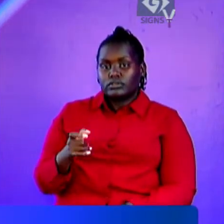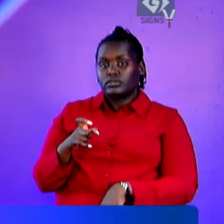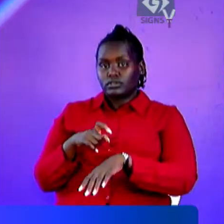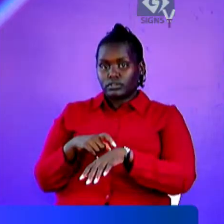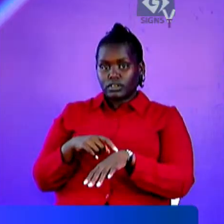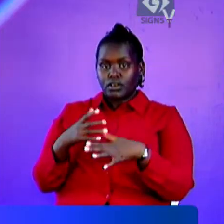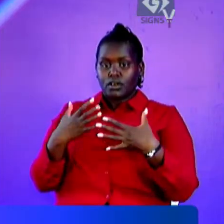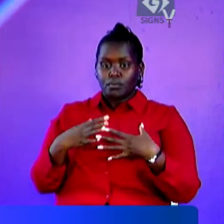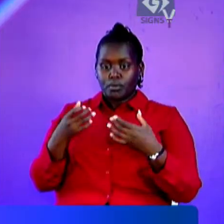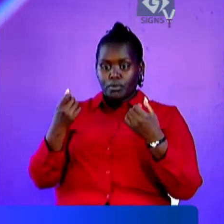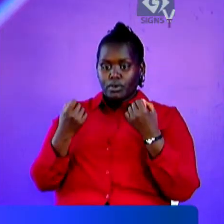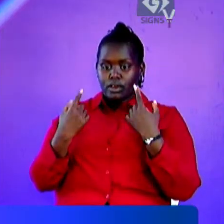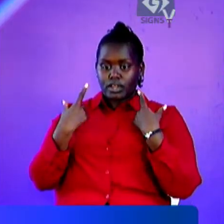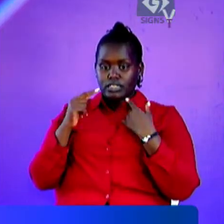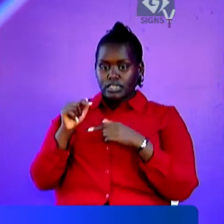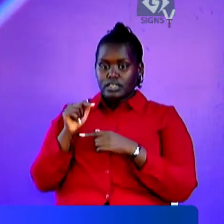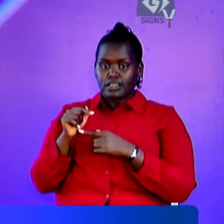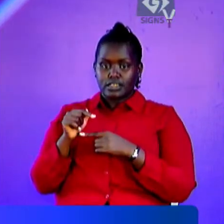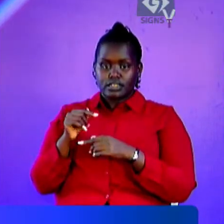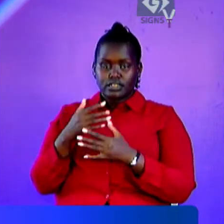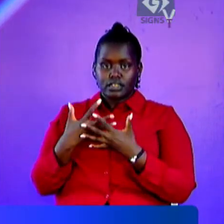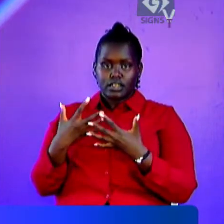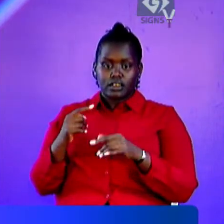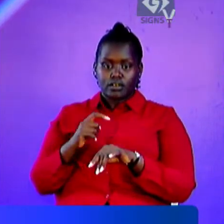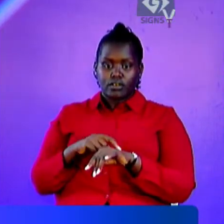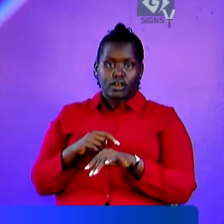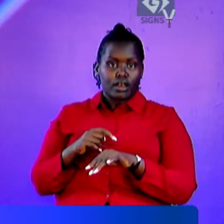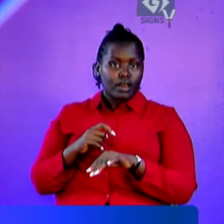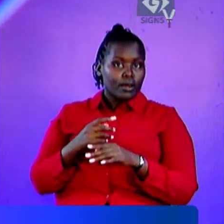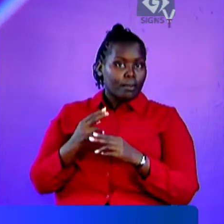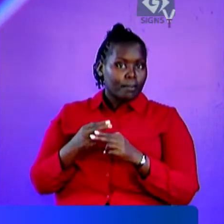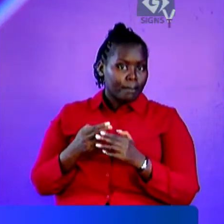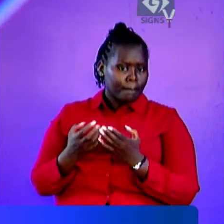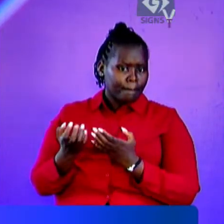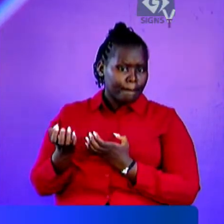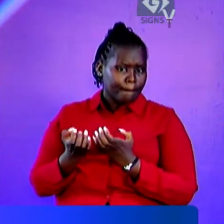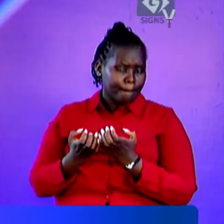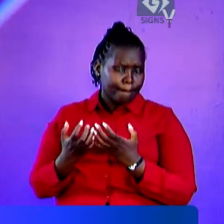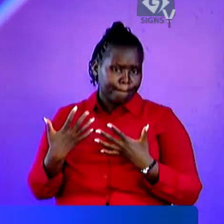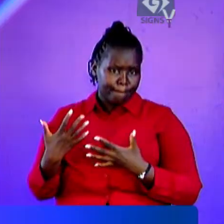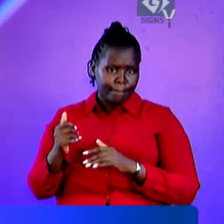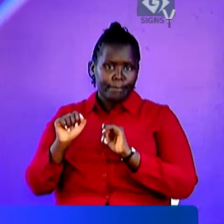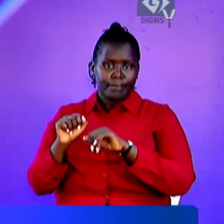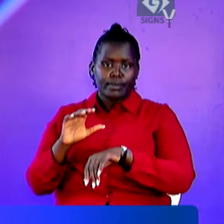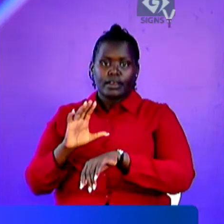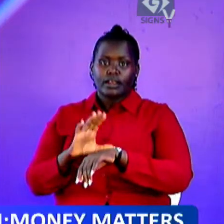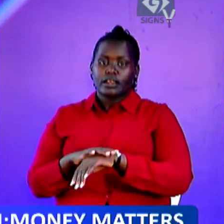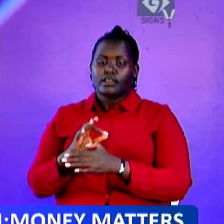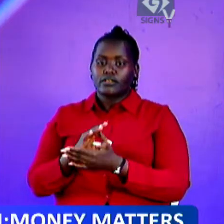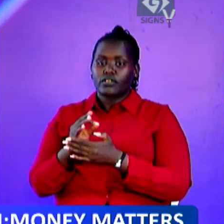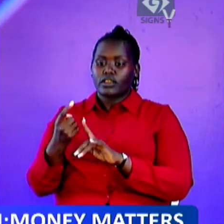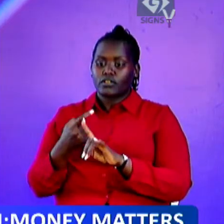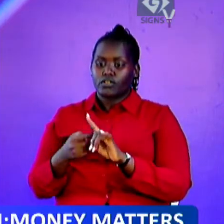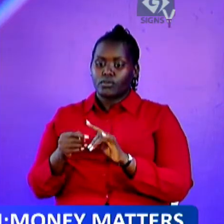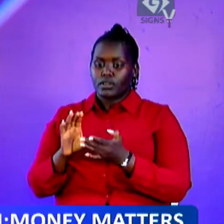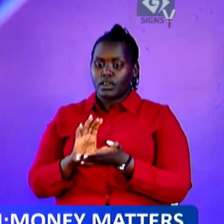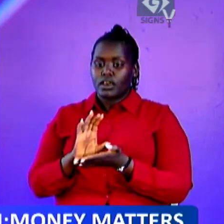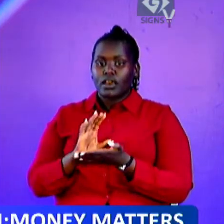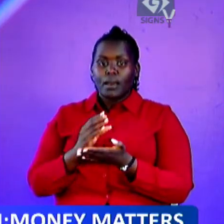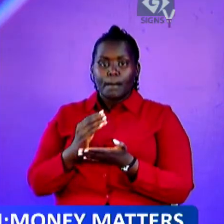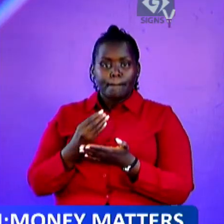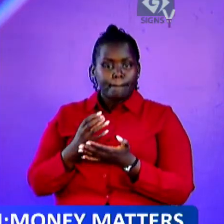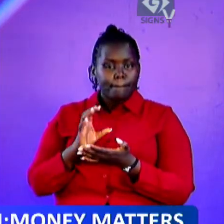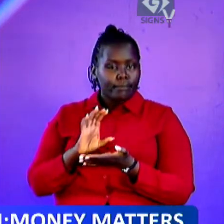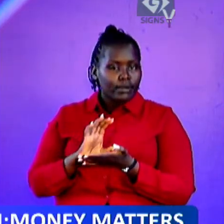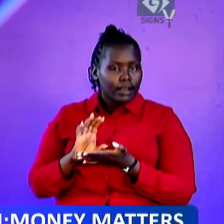people are understanding that there's actually this thing called commercial paper, and we can actually get funding from the capital markets. Yeah. But it comes also